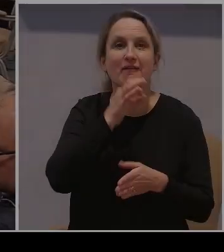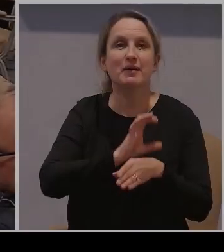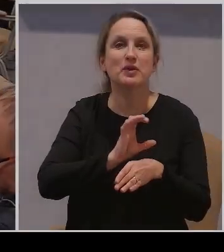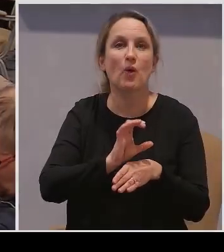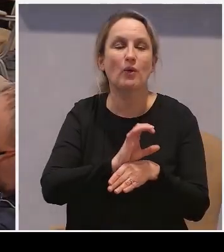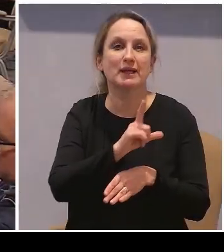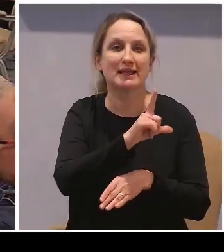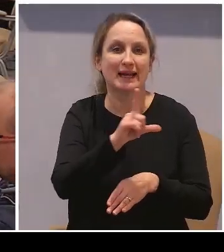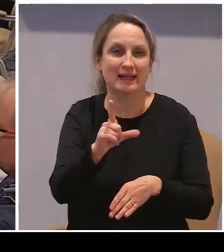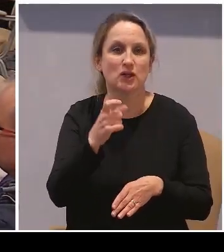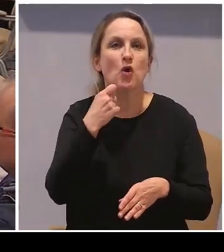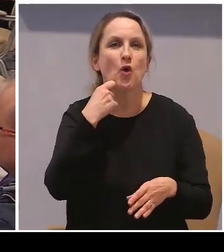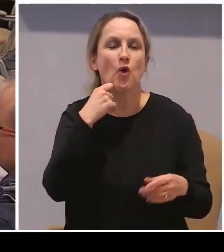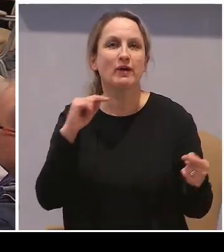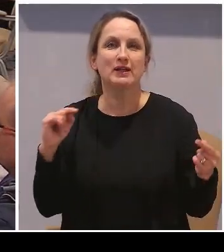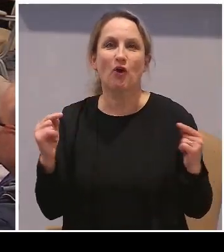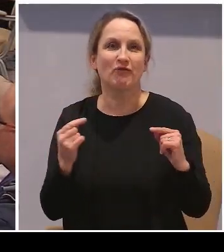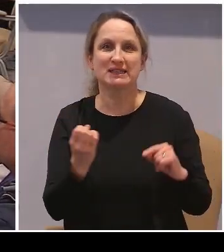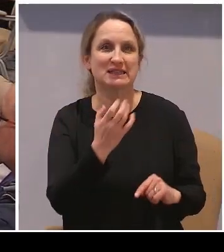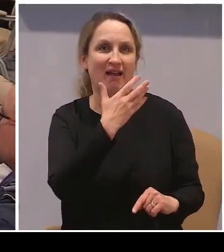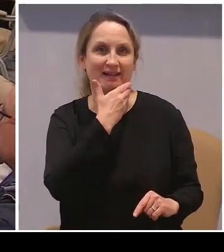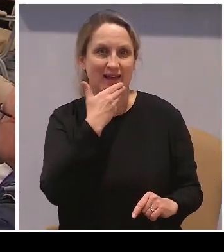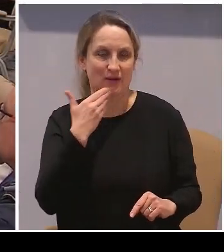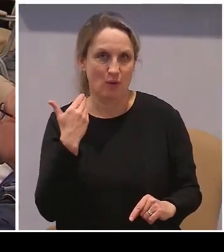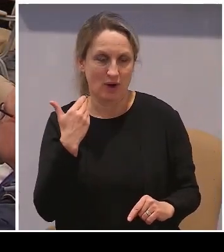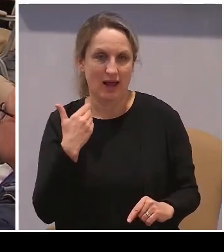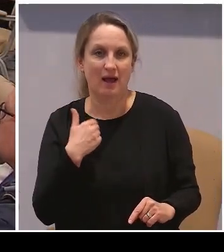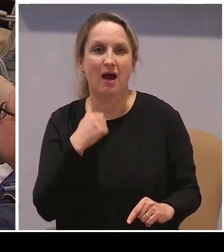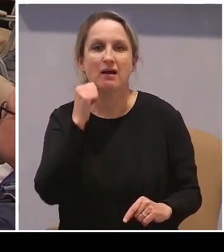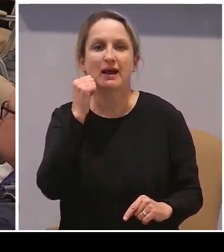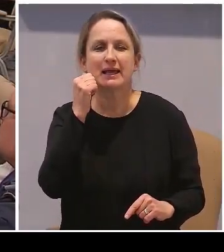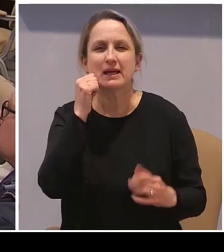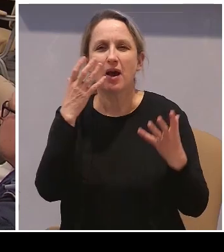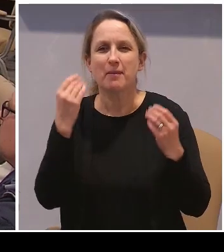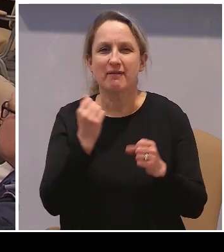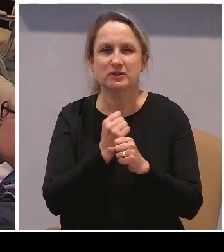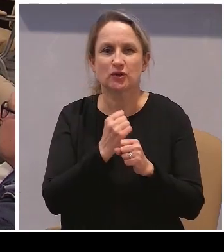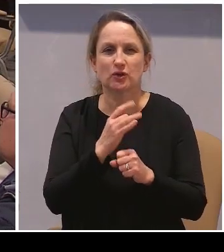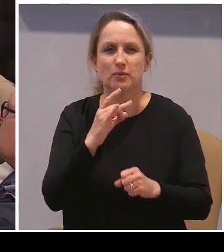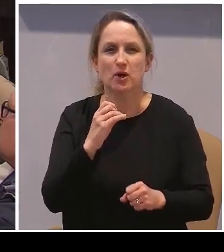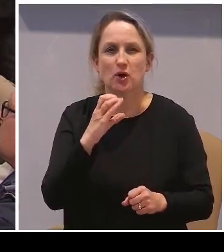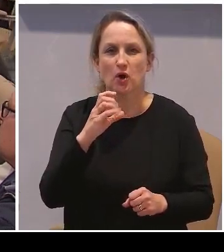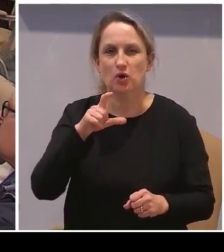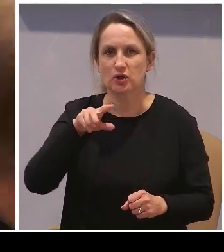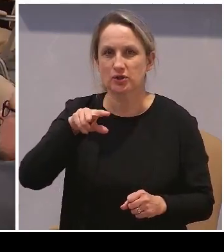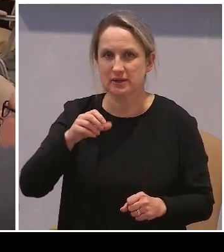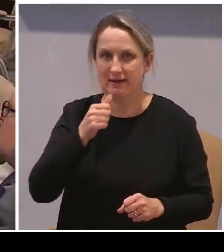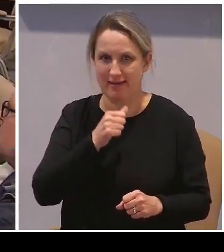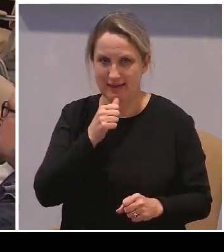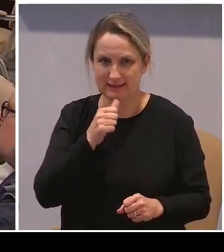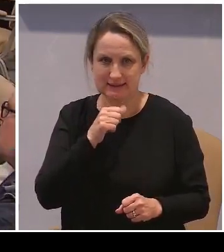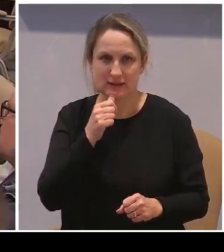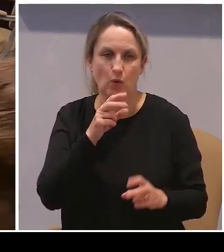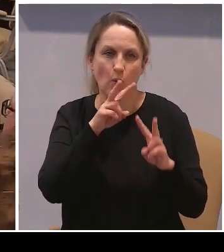So today huviteema slaidi mul ei ole, aga igapäevaselt ma töötan I'm Roche Eestis. representing Me uurime, toodame ja müüme harvikhaiguste ravimeid.